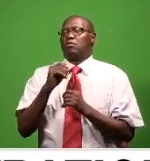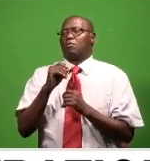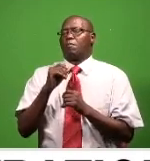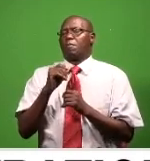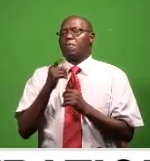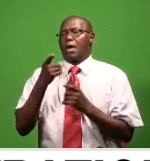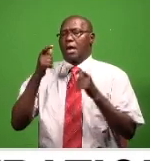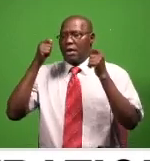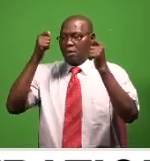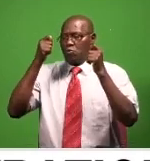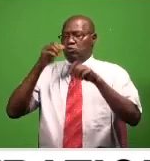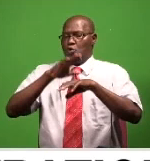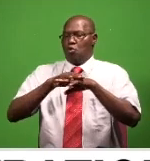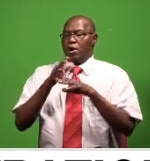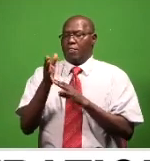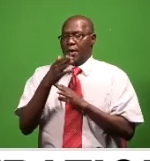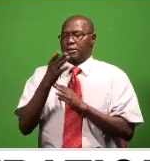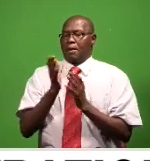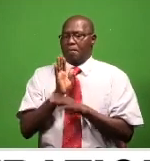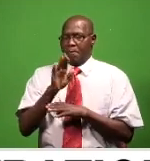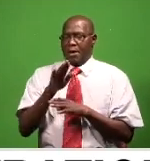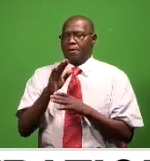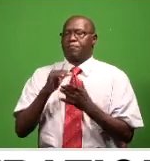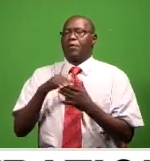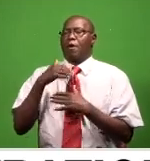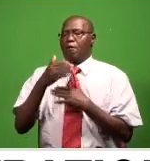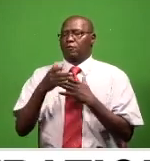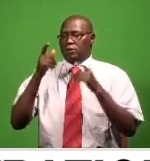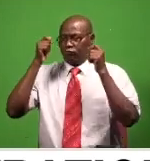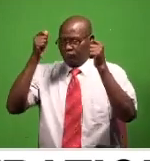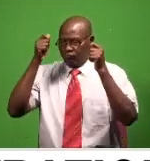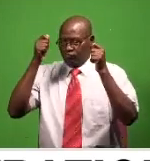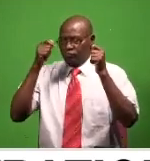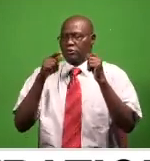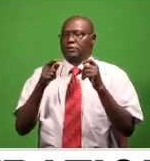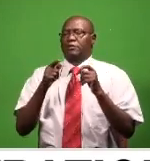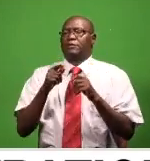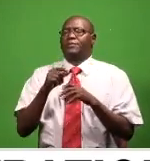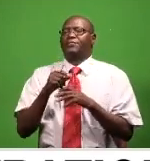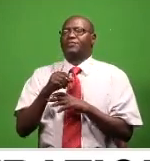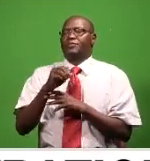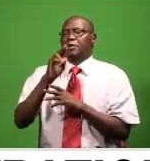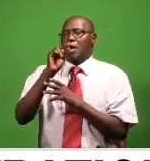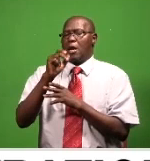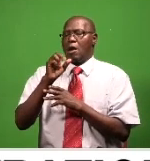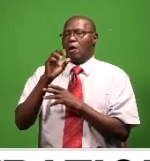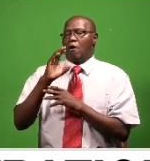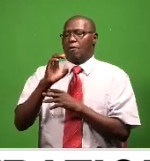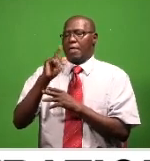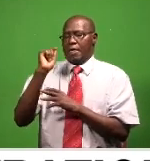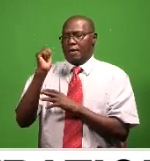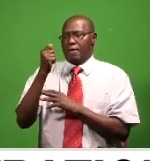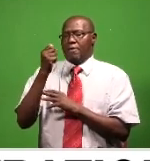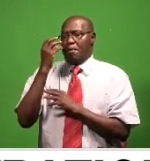the demos on Thursday this week. Speaking after staging the demonstrations, Narc-Kenya party leader Martha Karua said the protest will